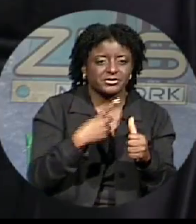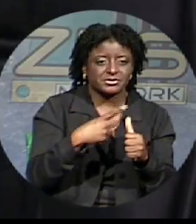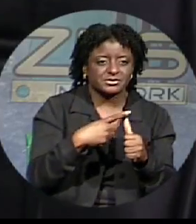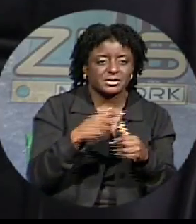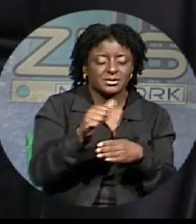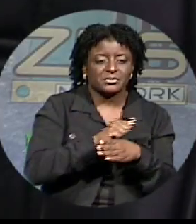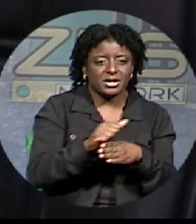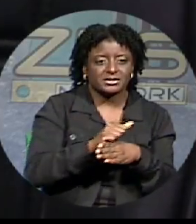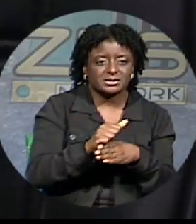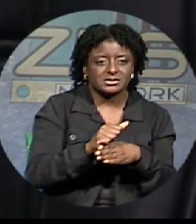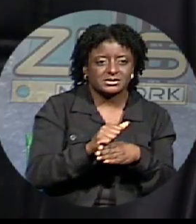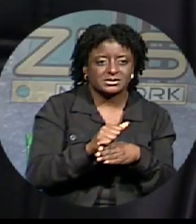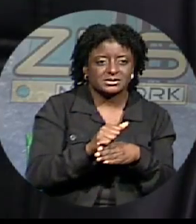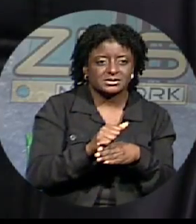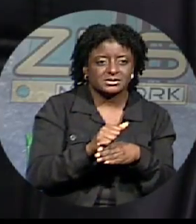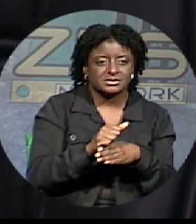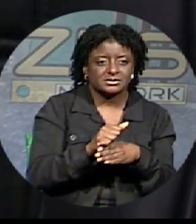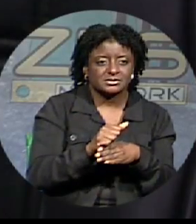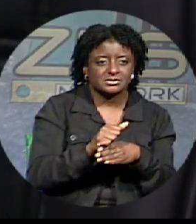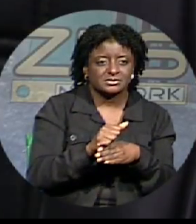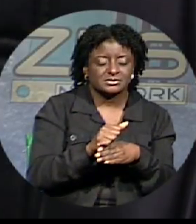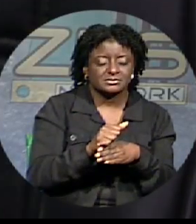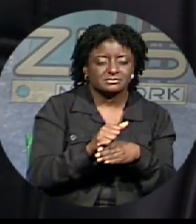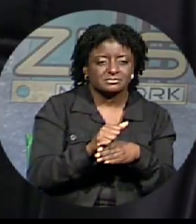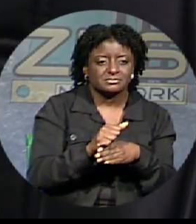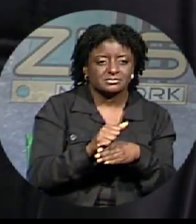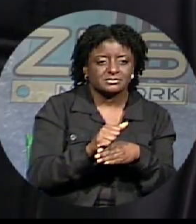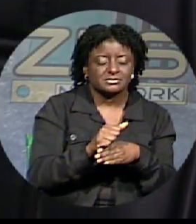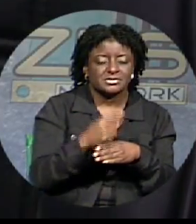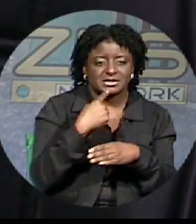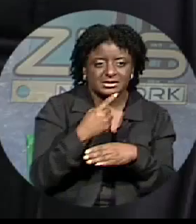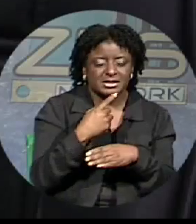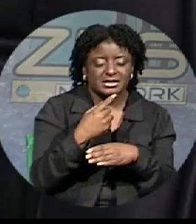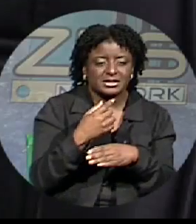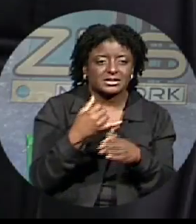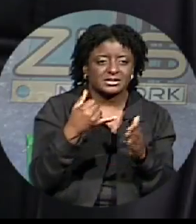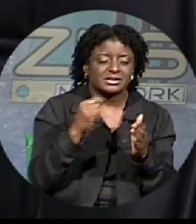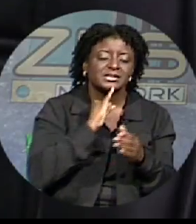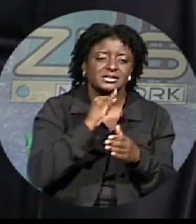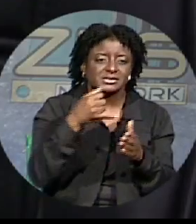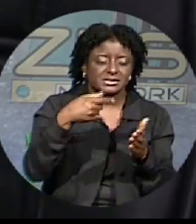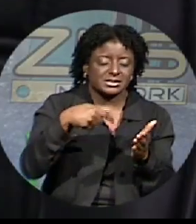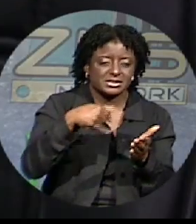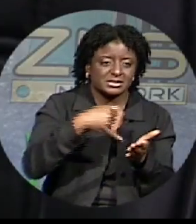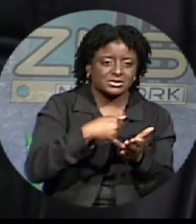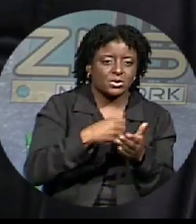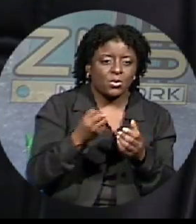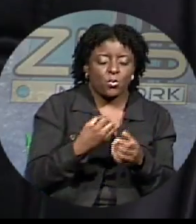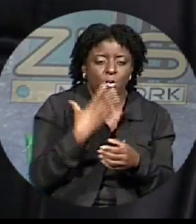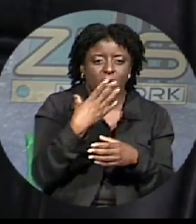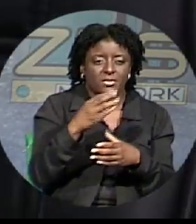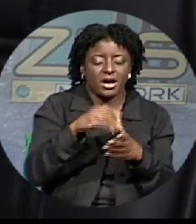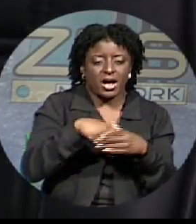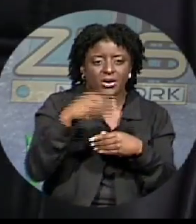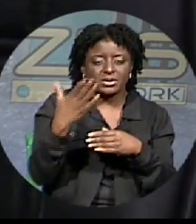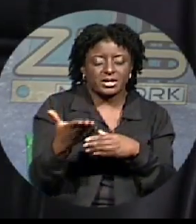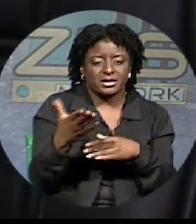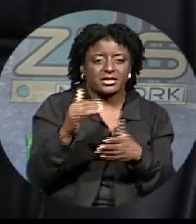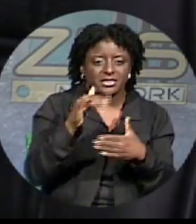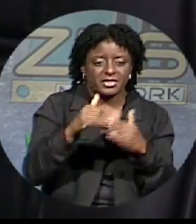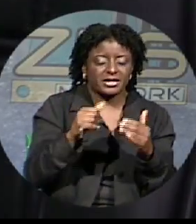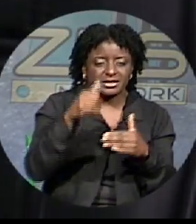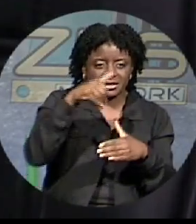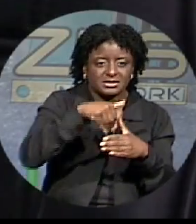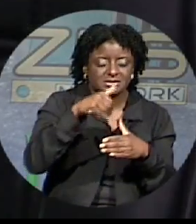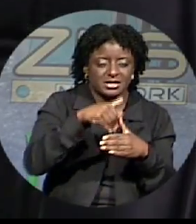warmer in the indoor or here?" He said, "Well, at least out here you can breathe." So they couldn't breathe in the indoor facility. So we've tried to do the best that we